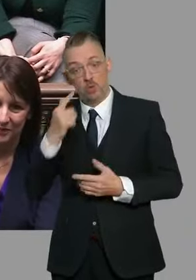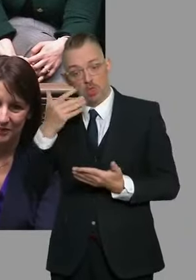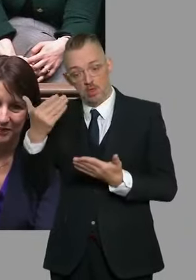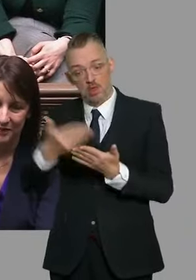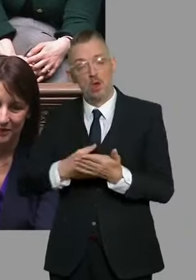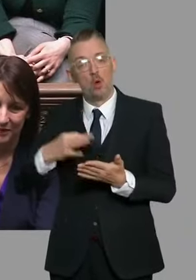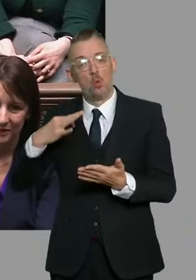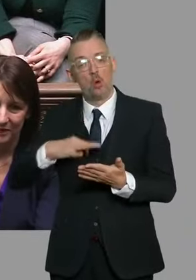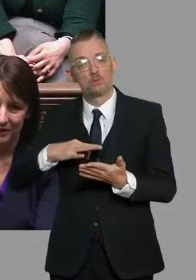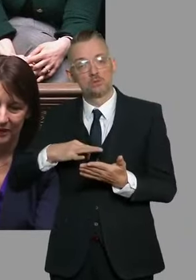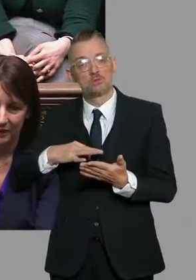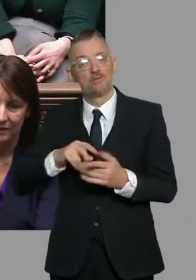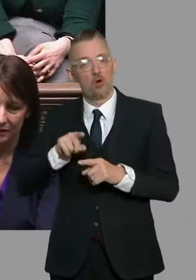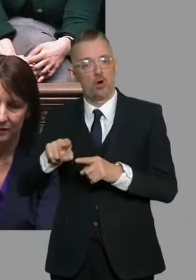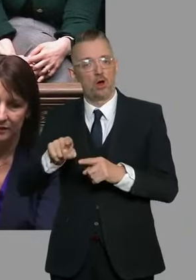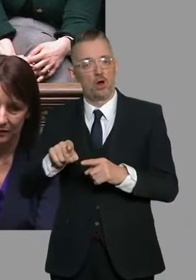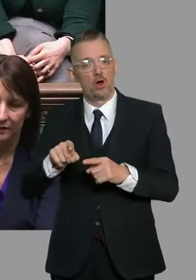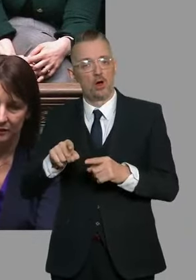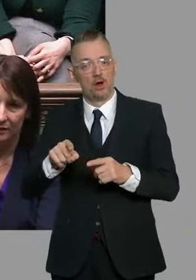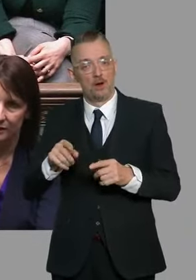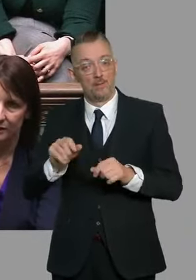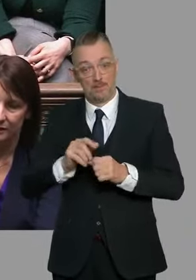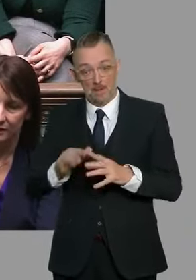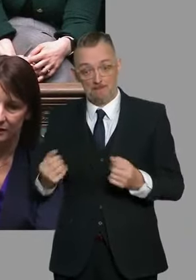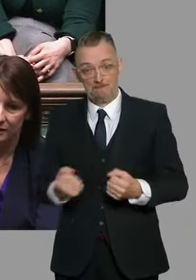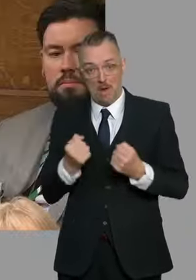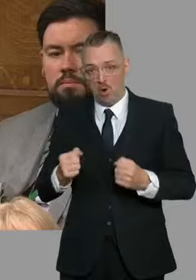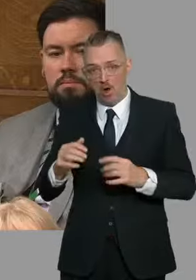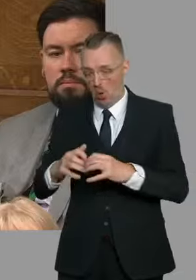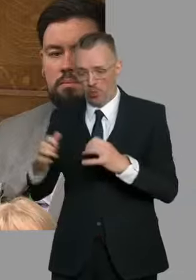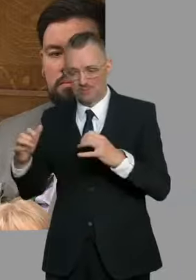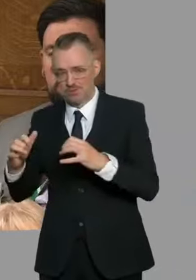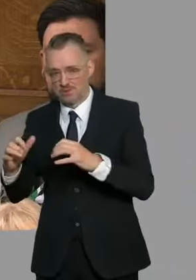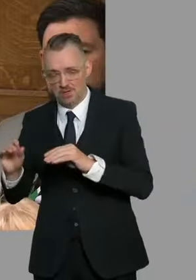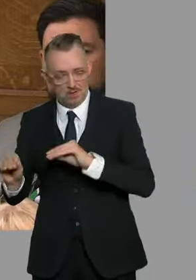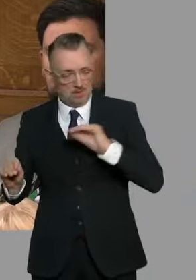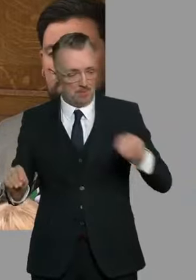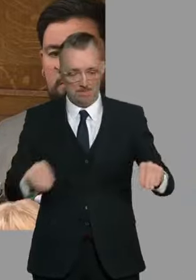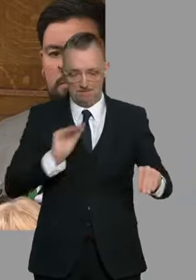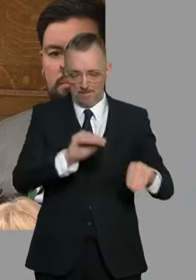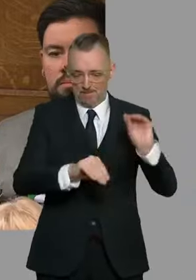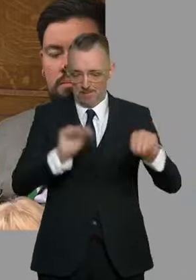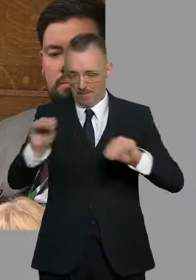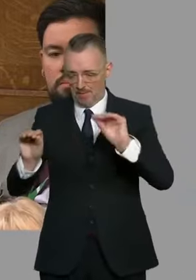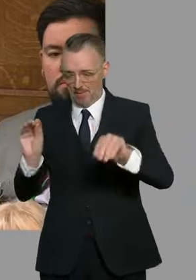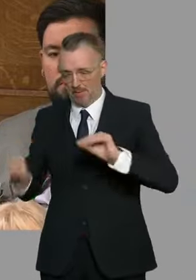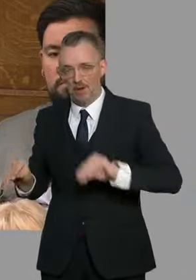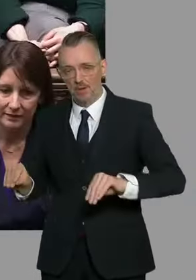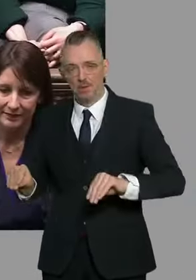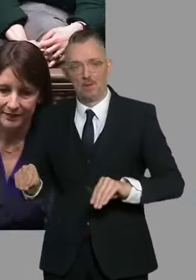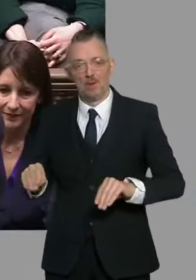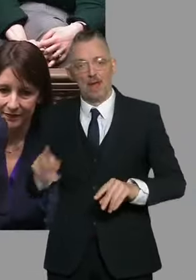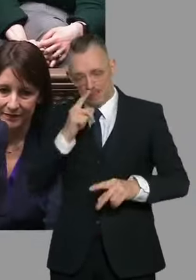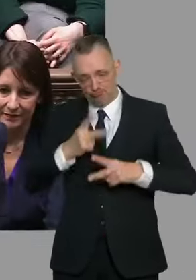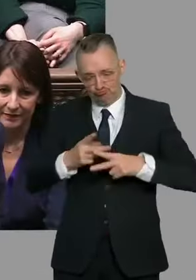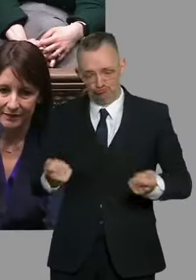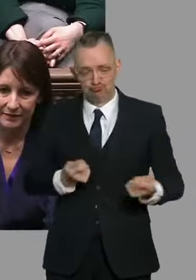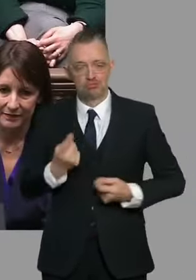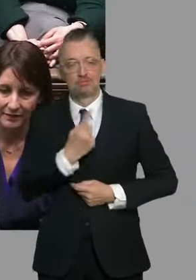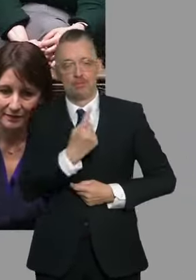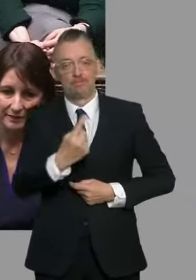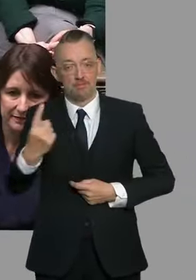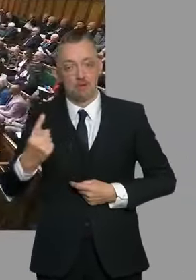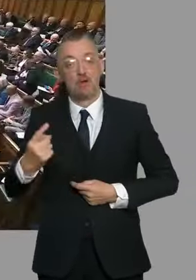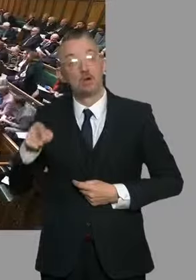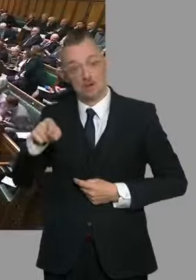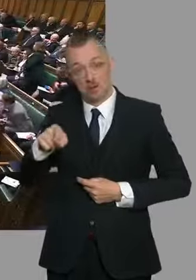from Westminster into every part of England, including Cornwall. And I know he and his colleagues are meeting the Deputy Prime Minister to discuss this